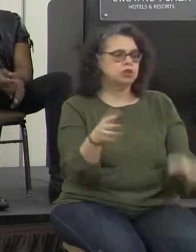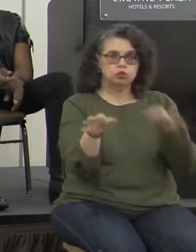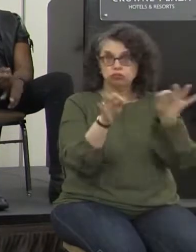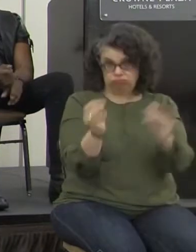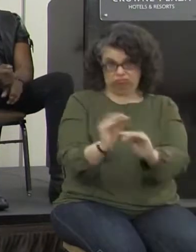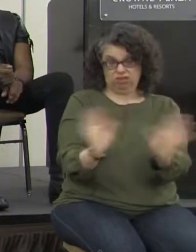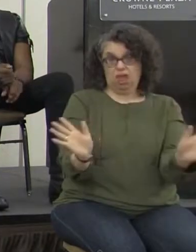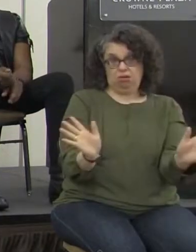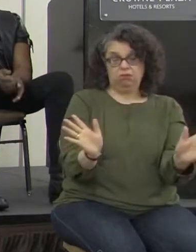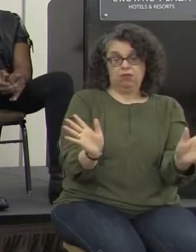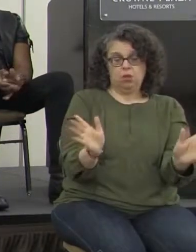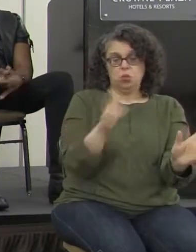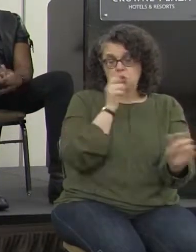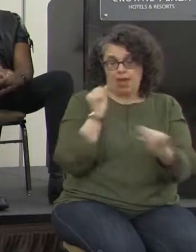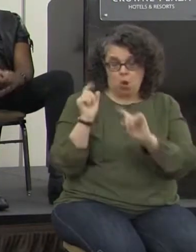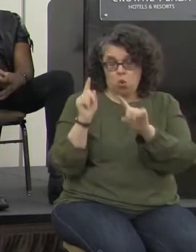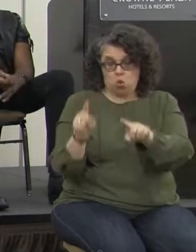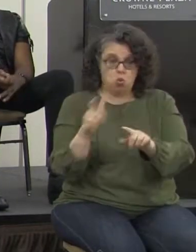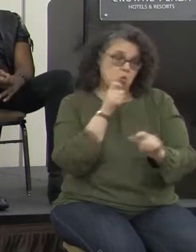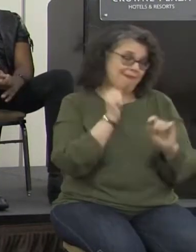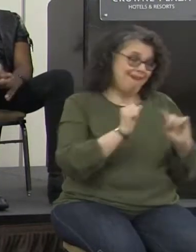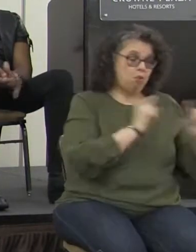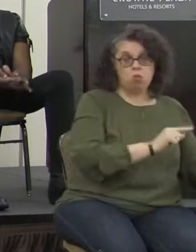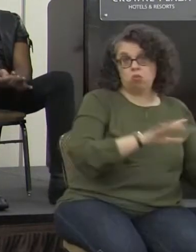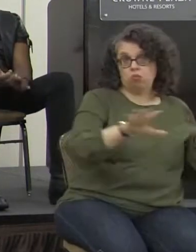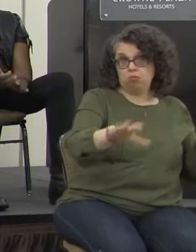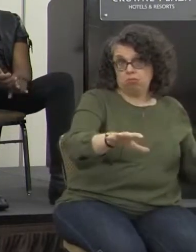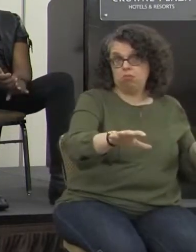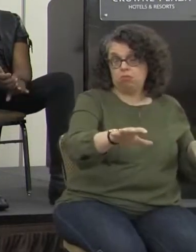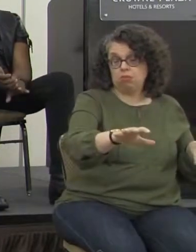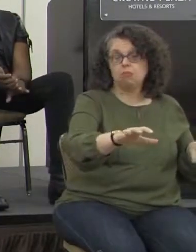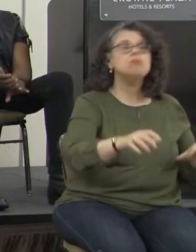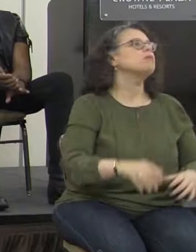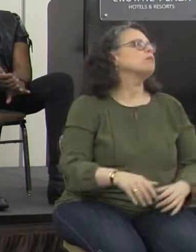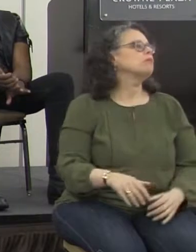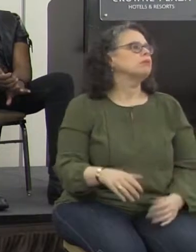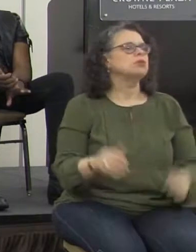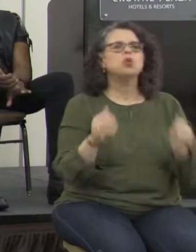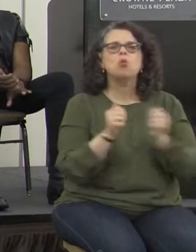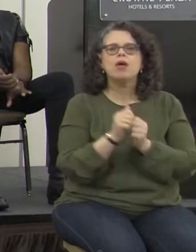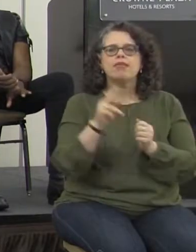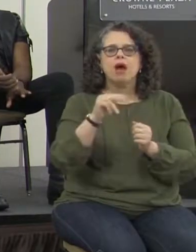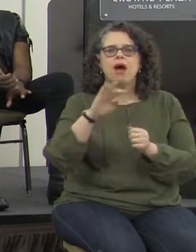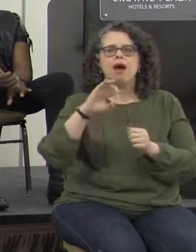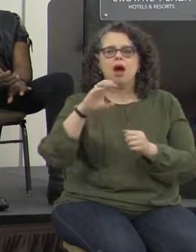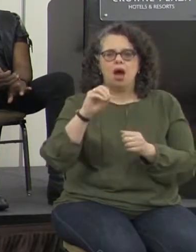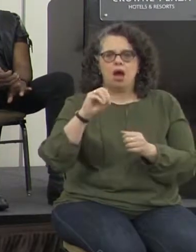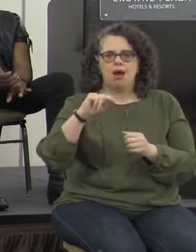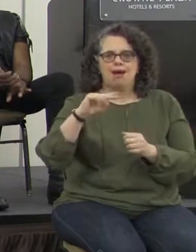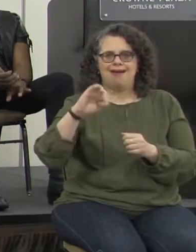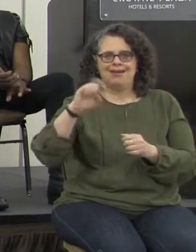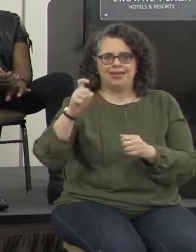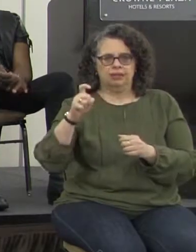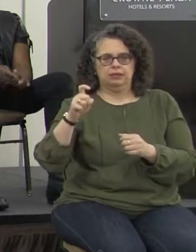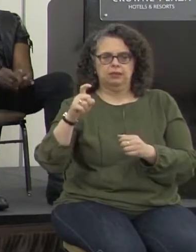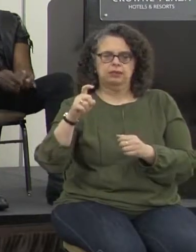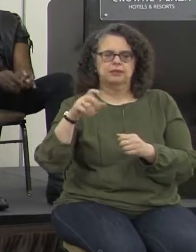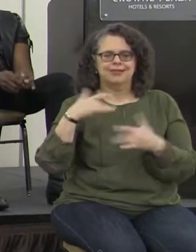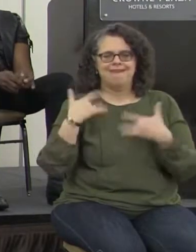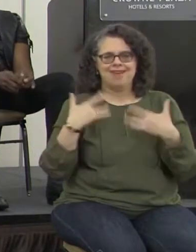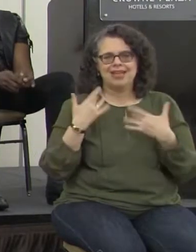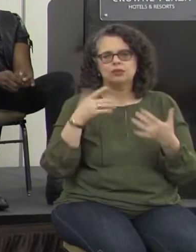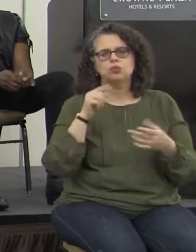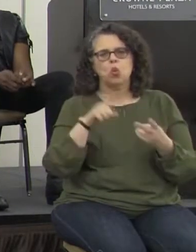clarify. And with the Onyx events or the people of color events, there